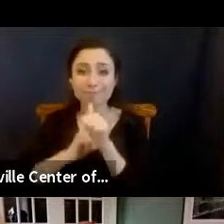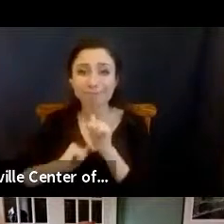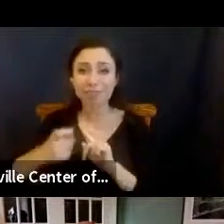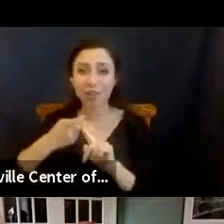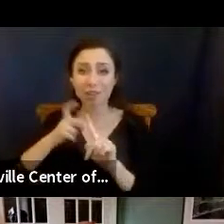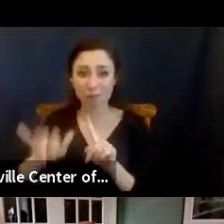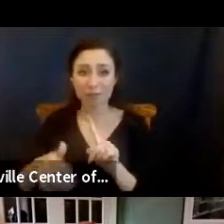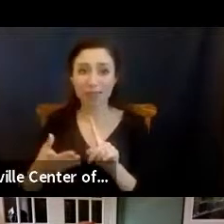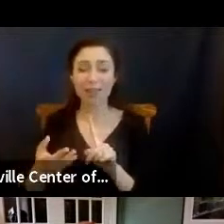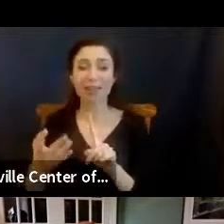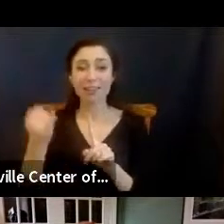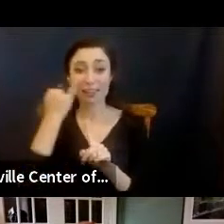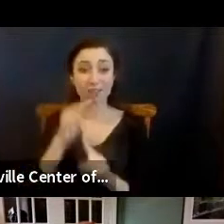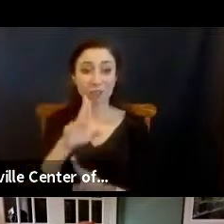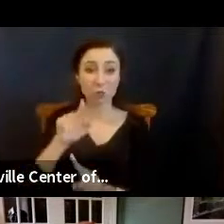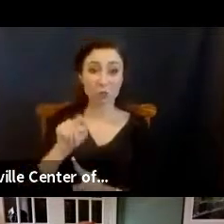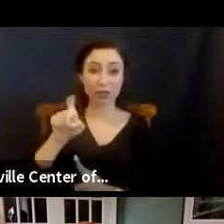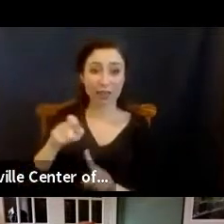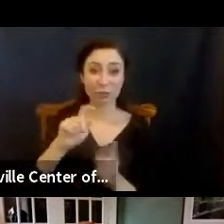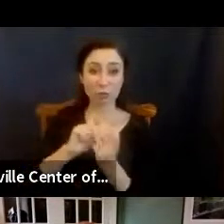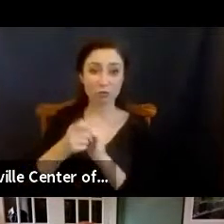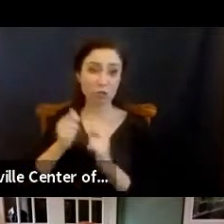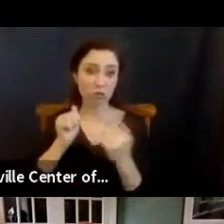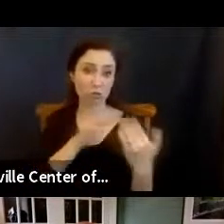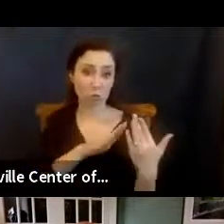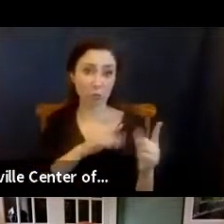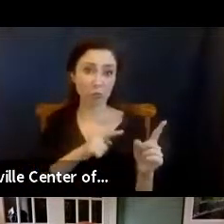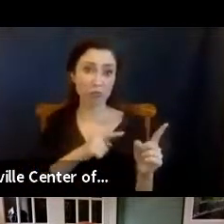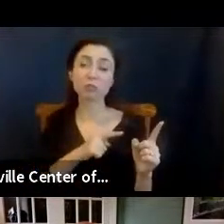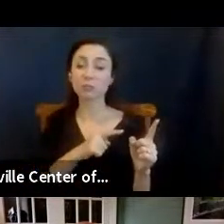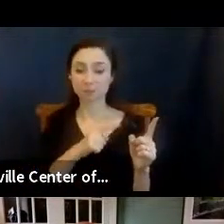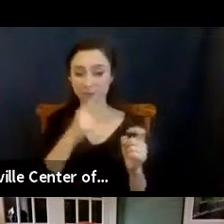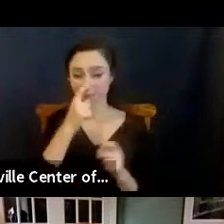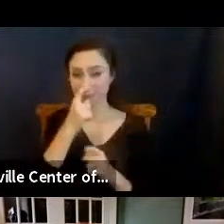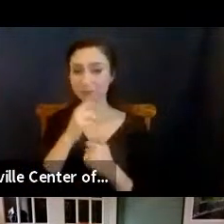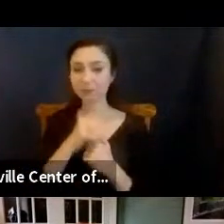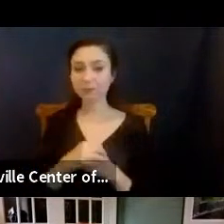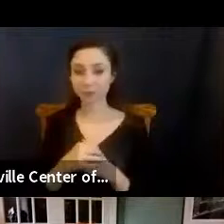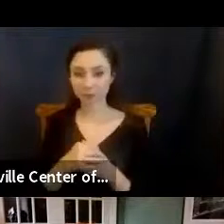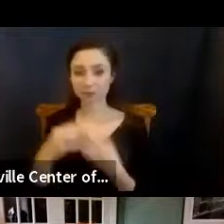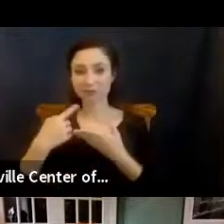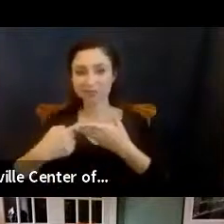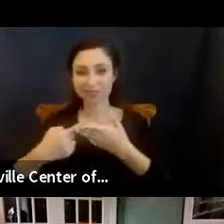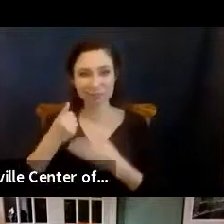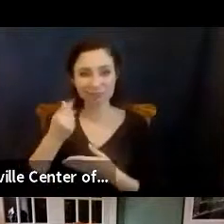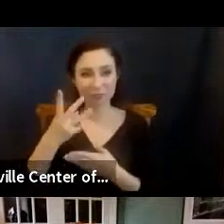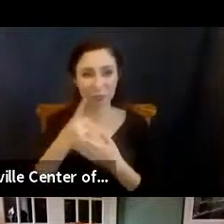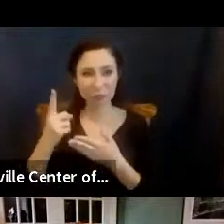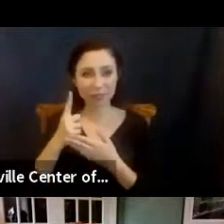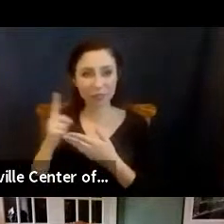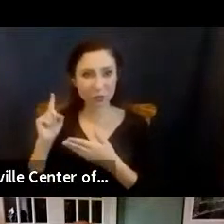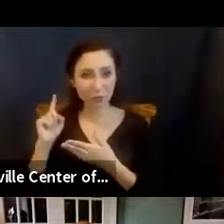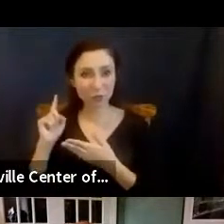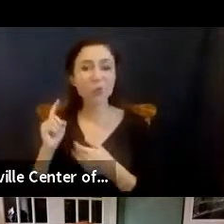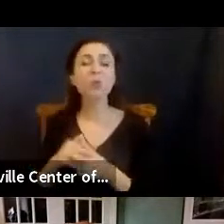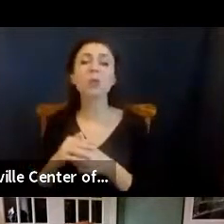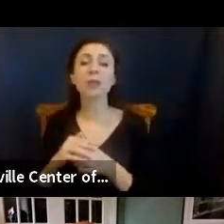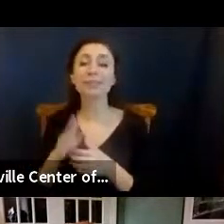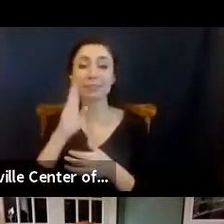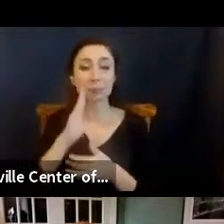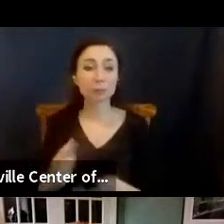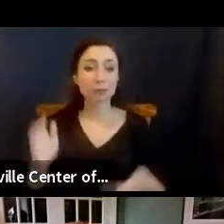if UT has to change their approach. And so, what we talked about a few weeks ago, ideally, this would be a